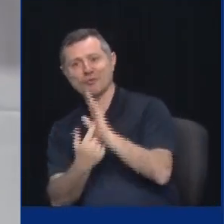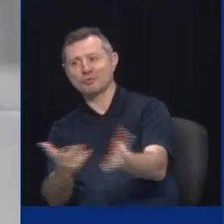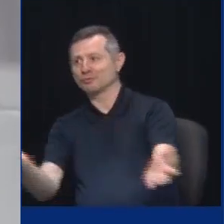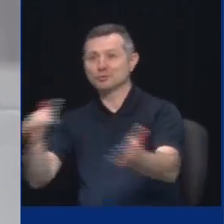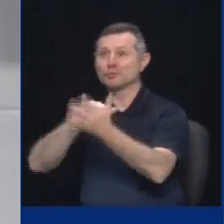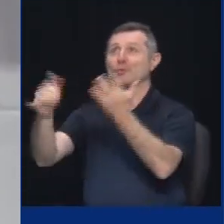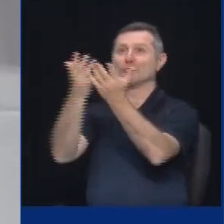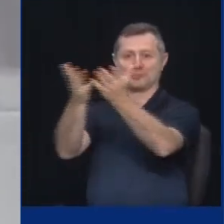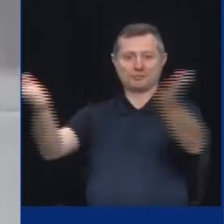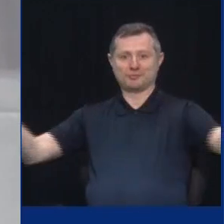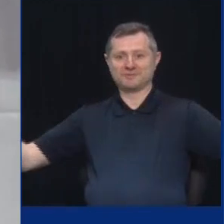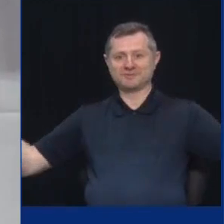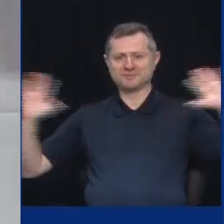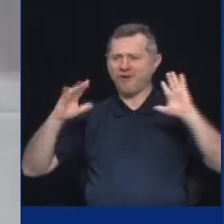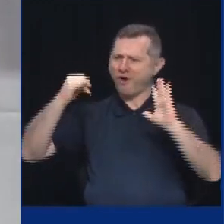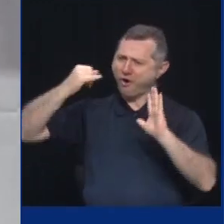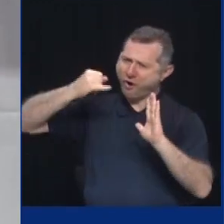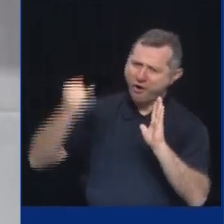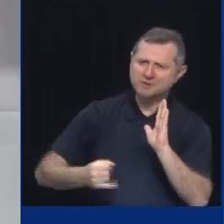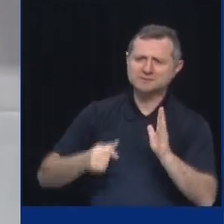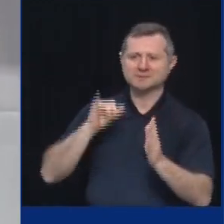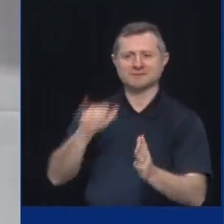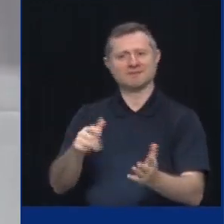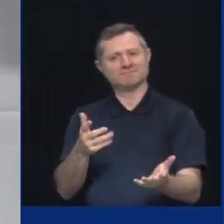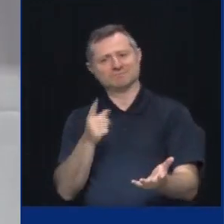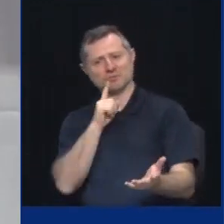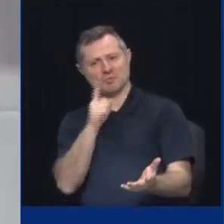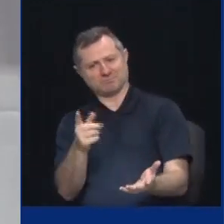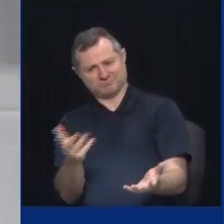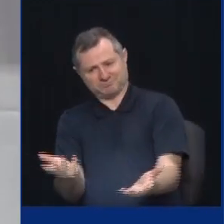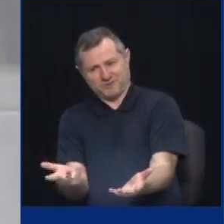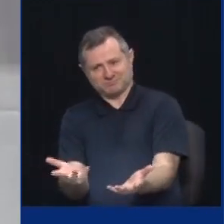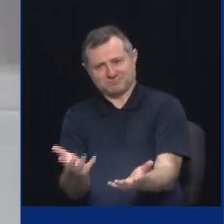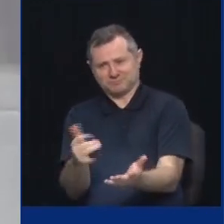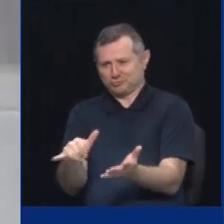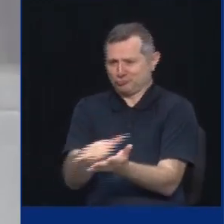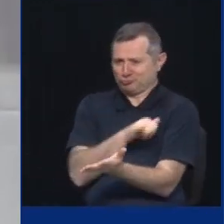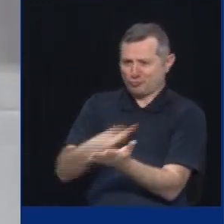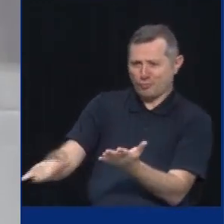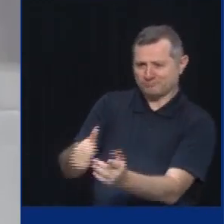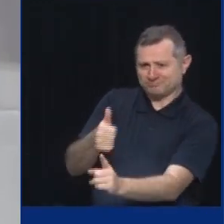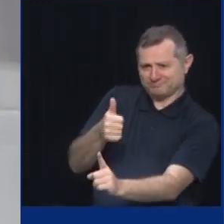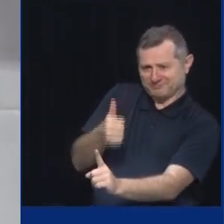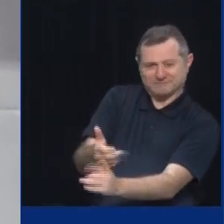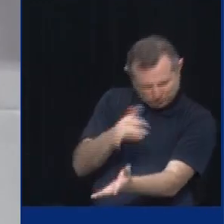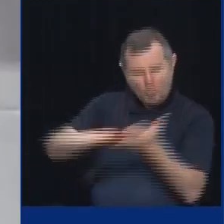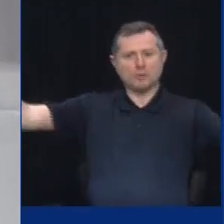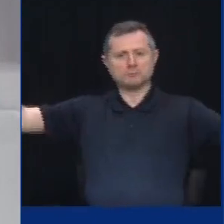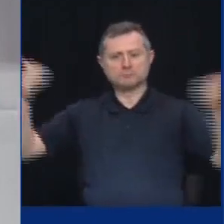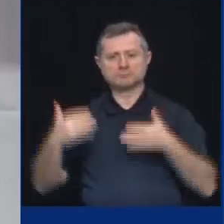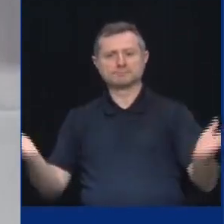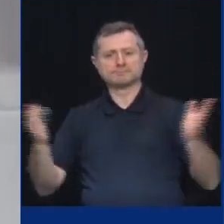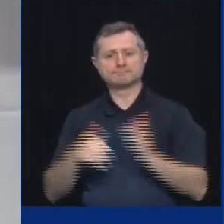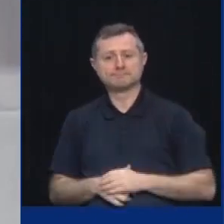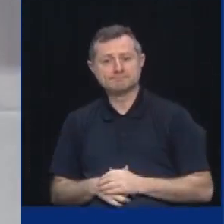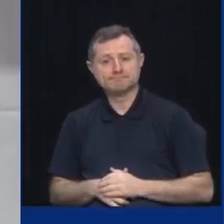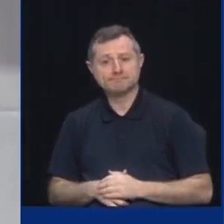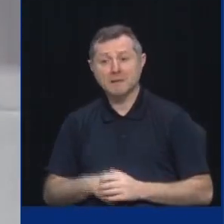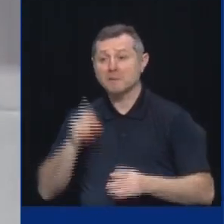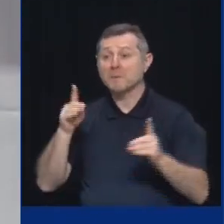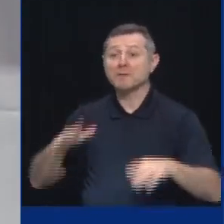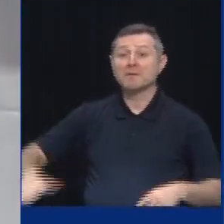what make New York, New York. It is the creative tension that is New York City and brings people from